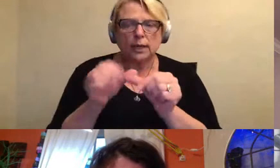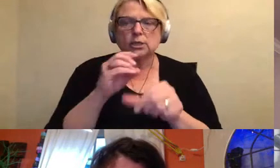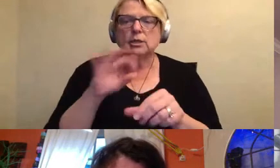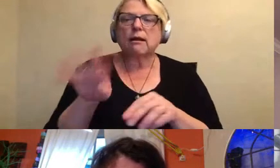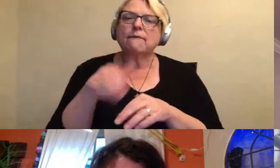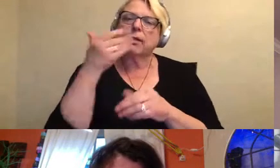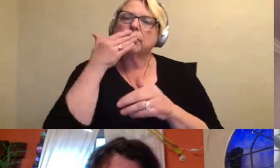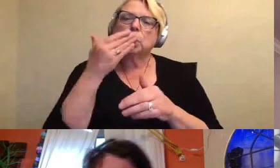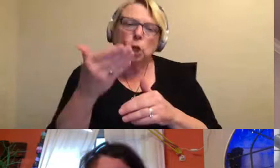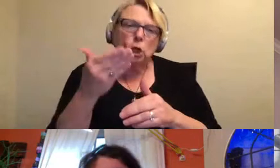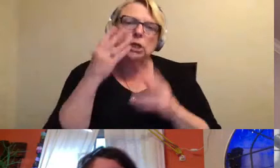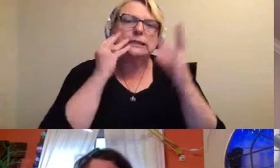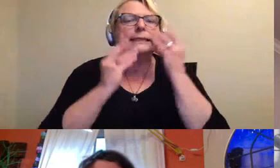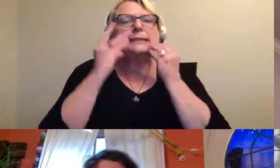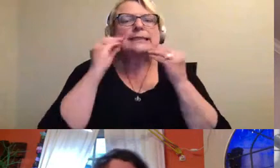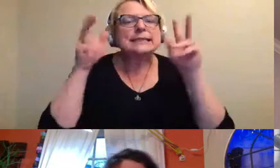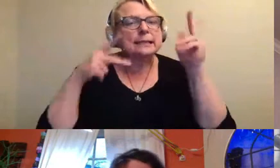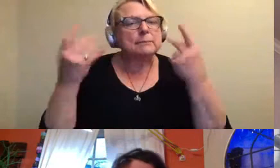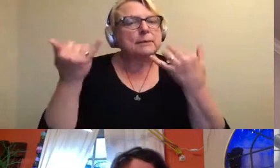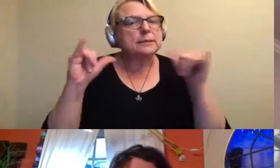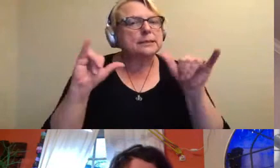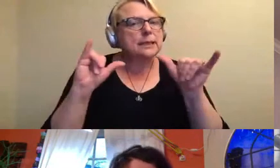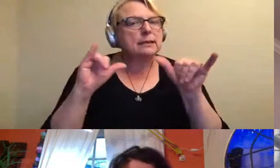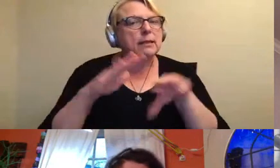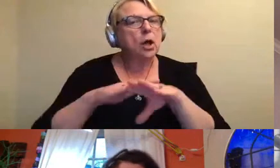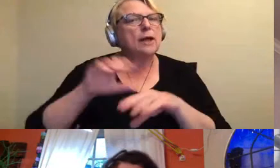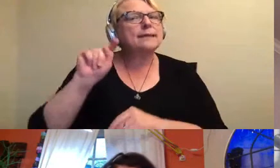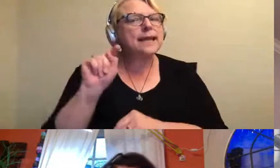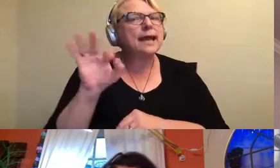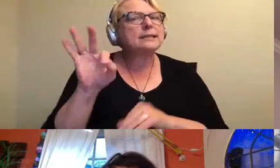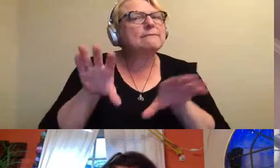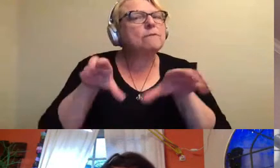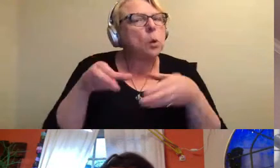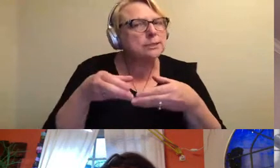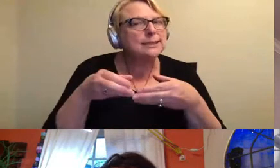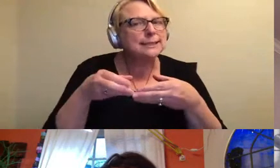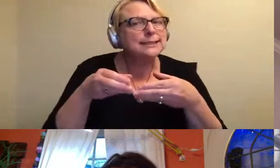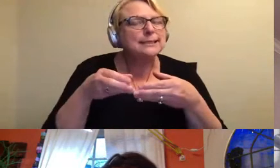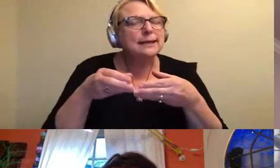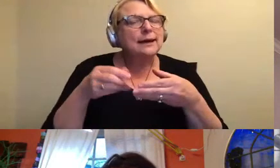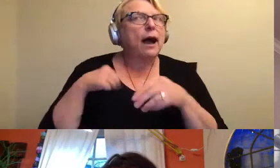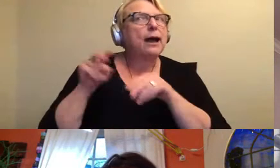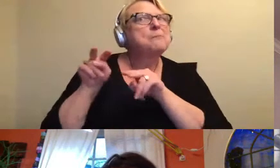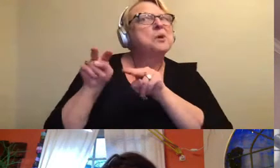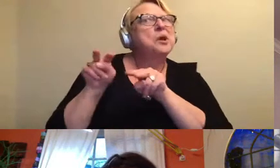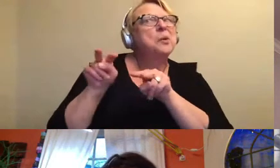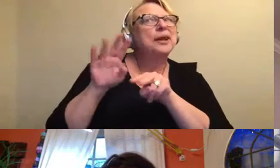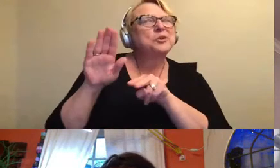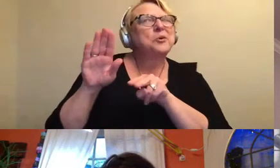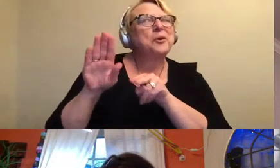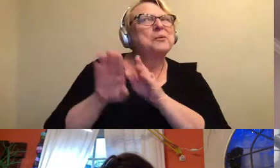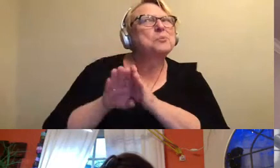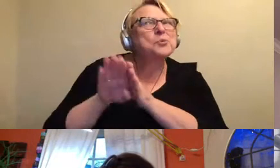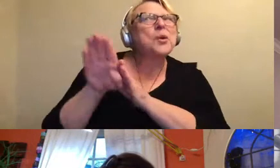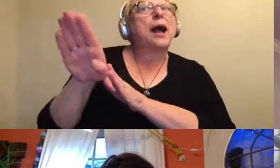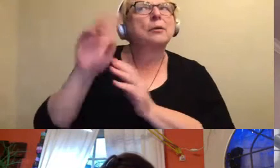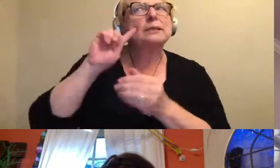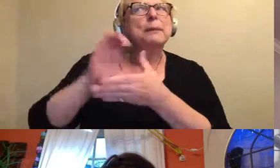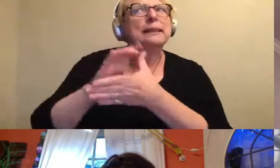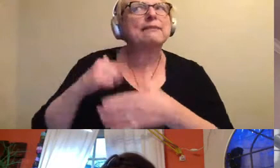good seasoned people that are still on the task force. And I will look forward to your progress. Believe me, my ear will be